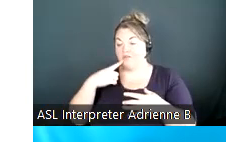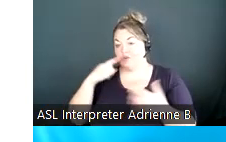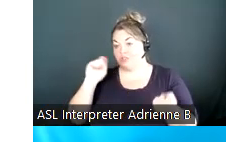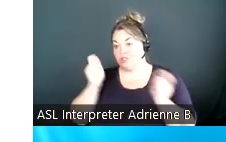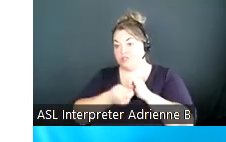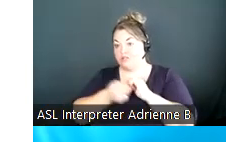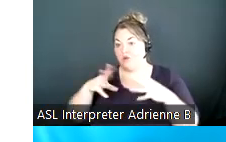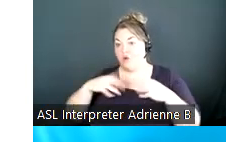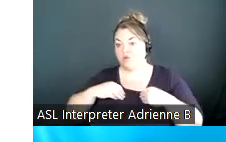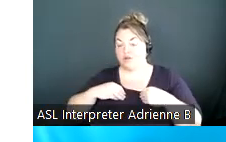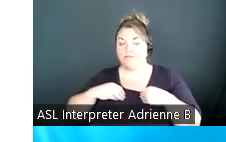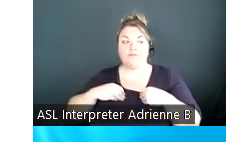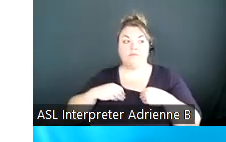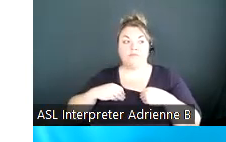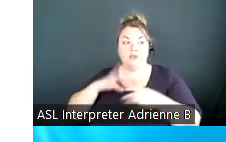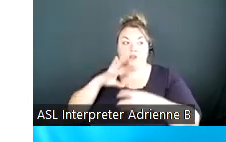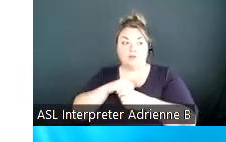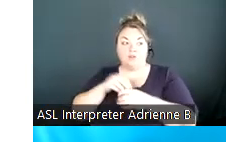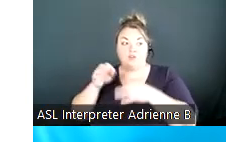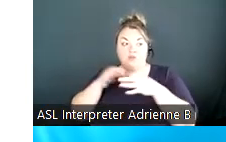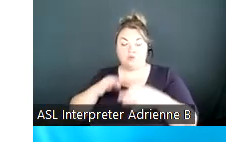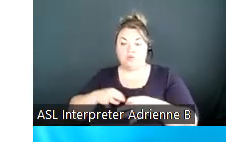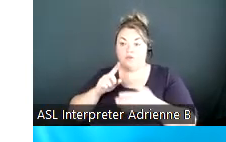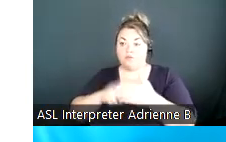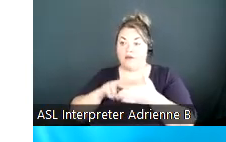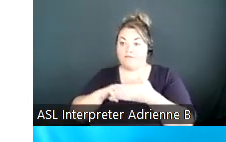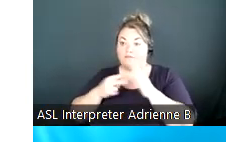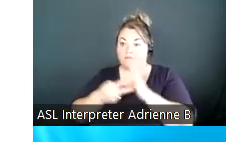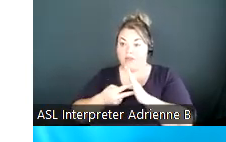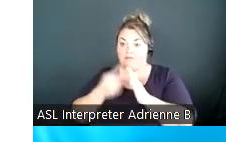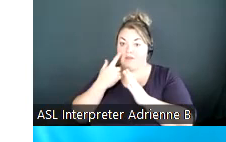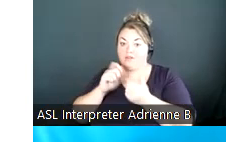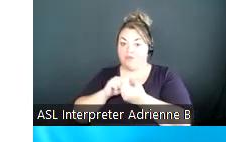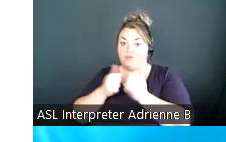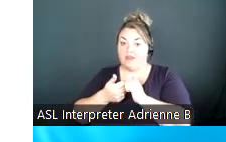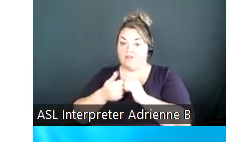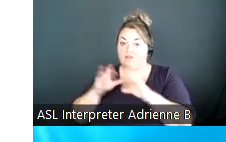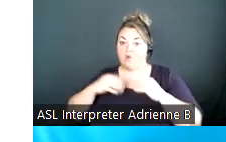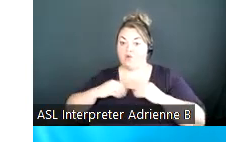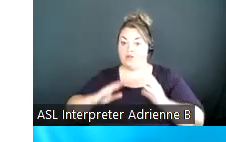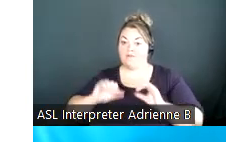ownership. It includes the description of what is meant by change of ownership by agency type.